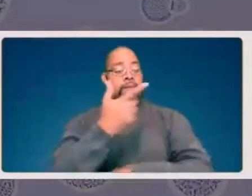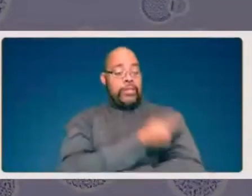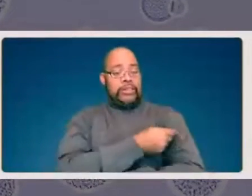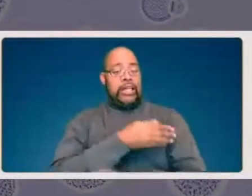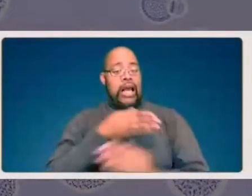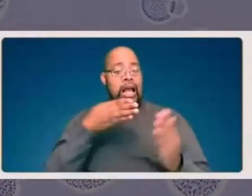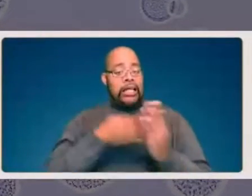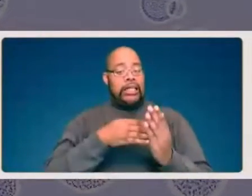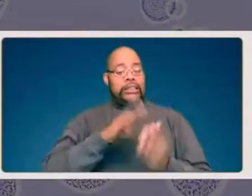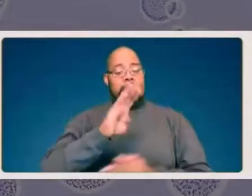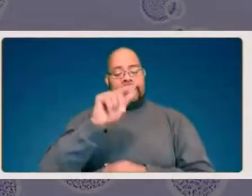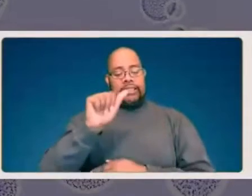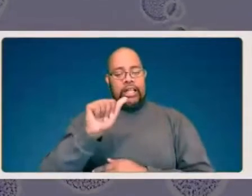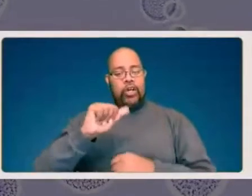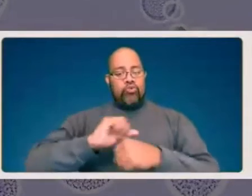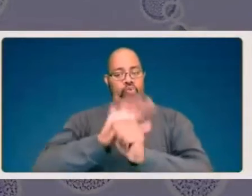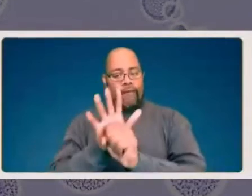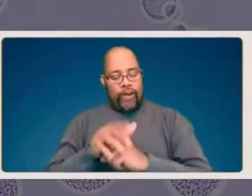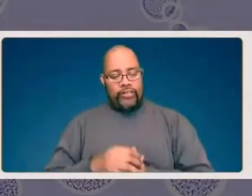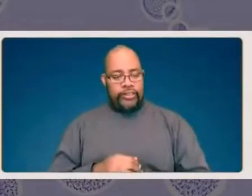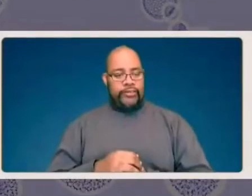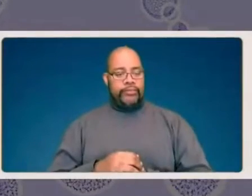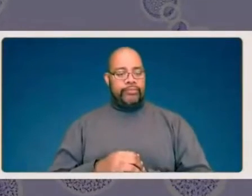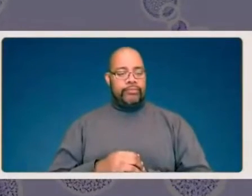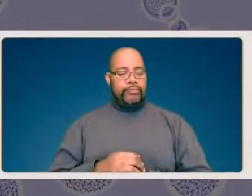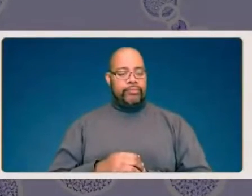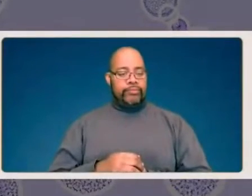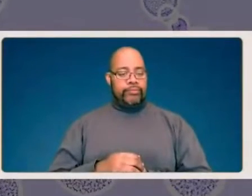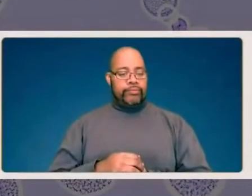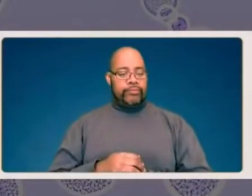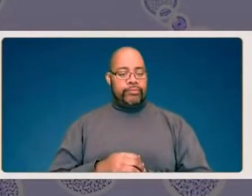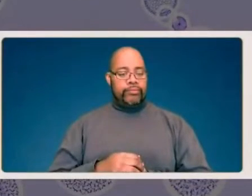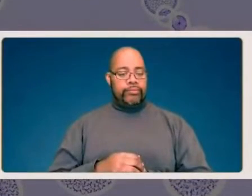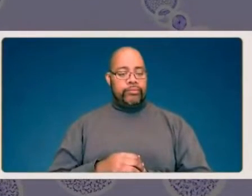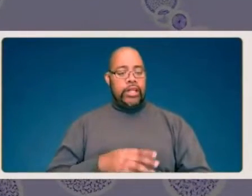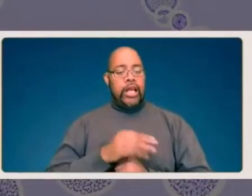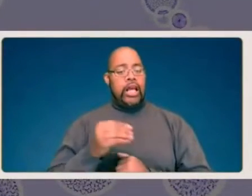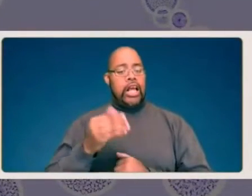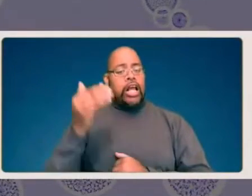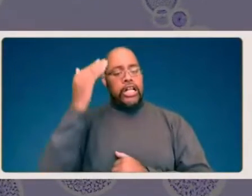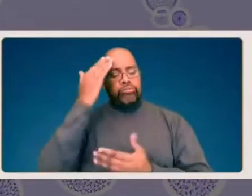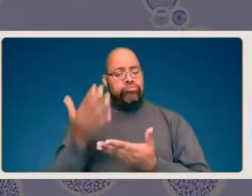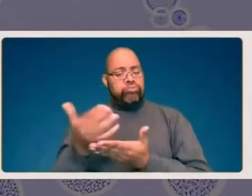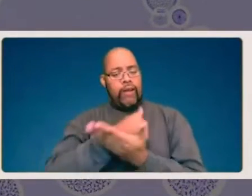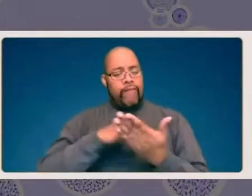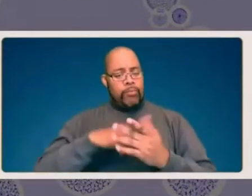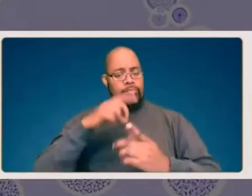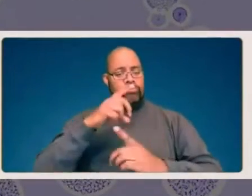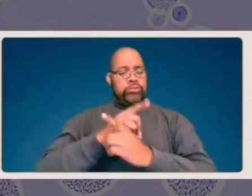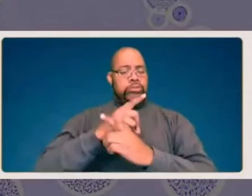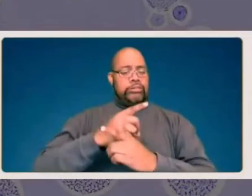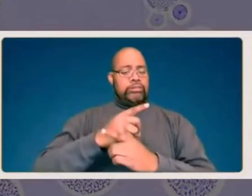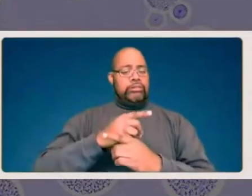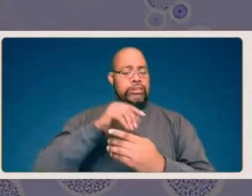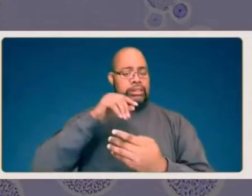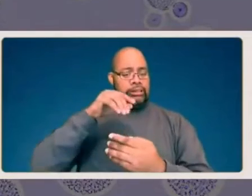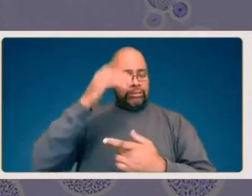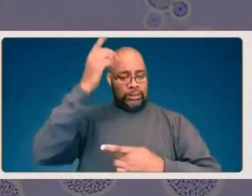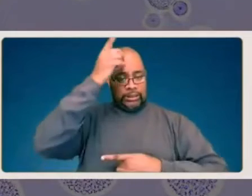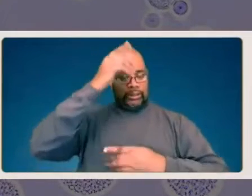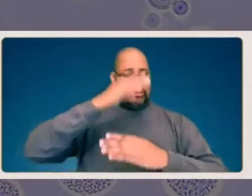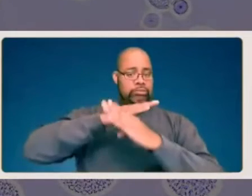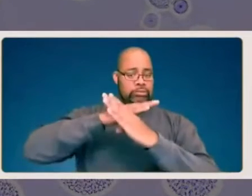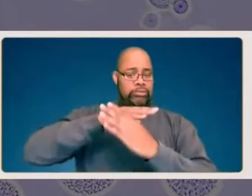broadly protective vaccine against beta coronaviruses. And second, knowledge gained from the immunogenicity